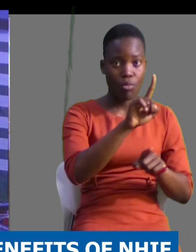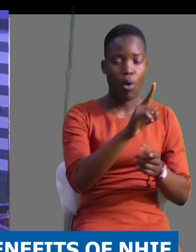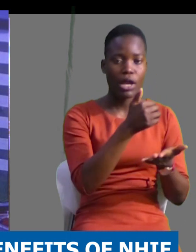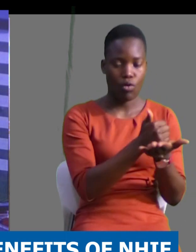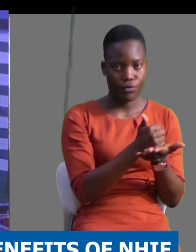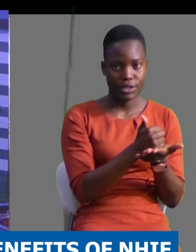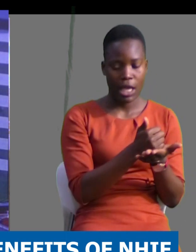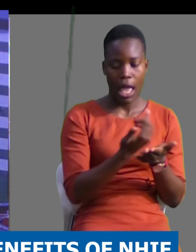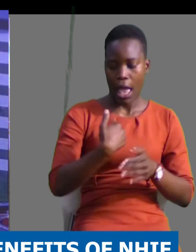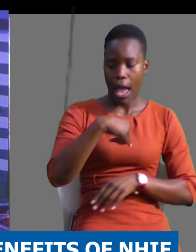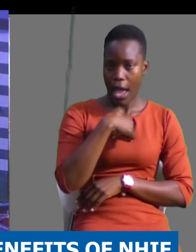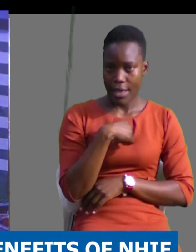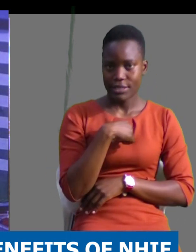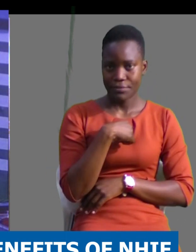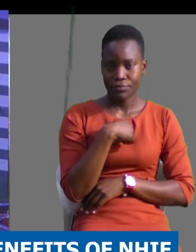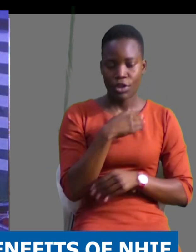Kajiado. Yeah.